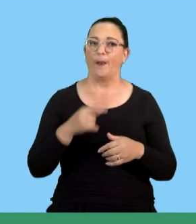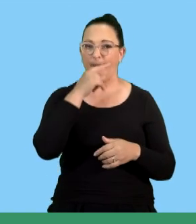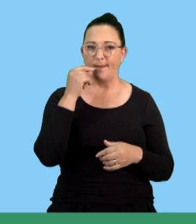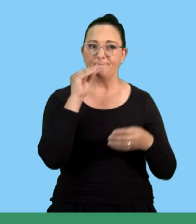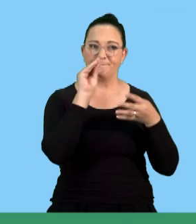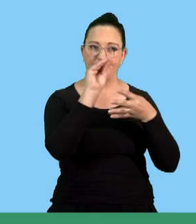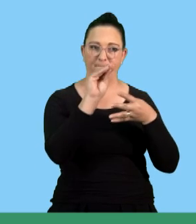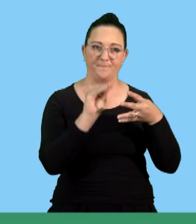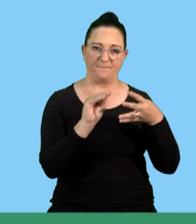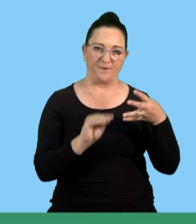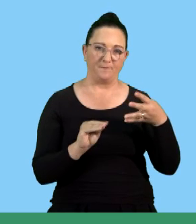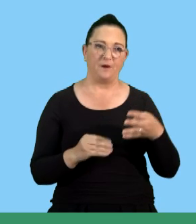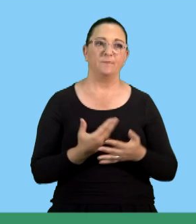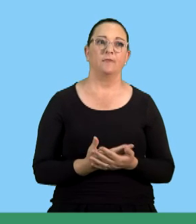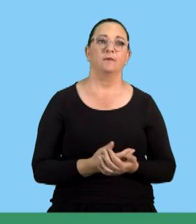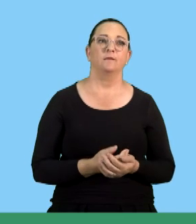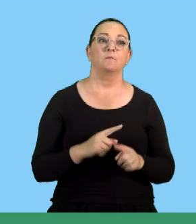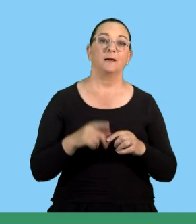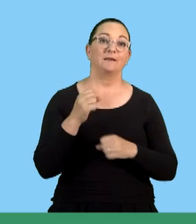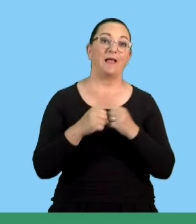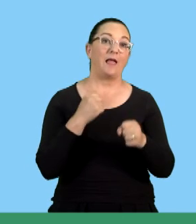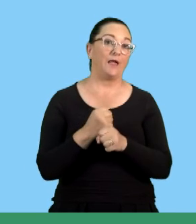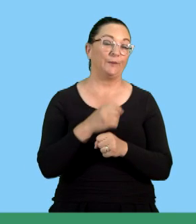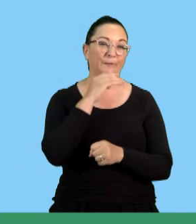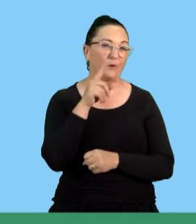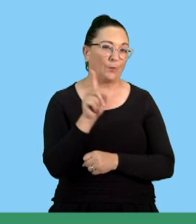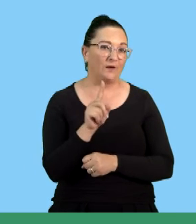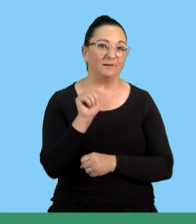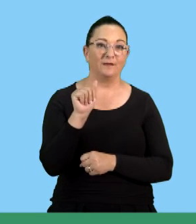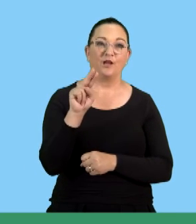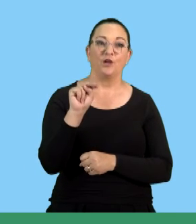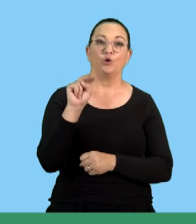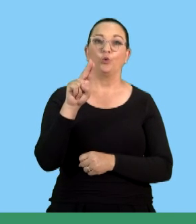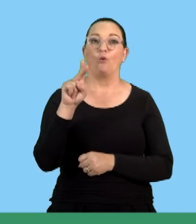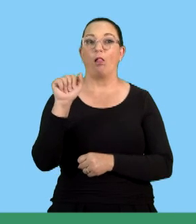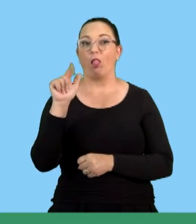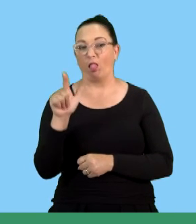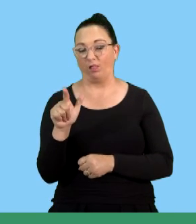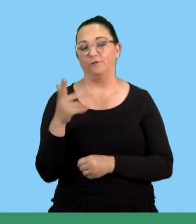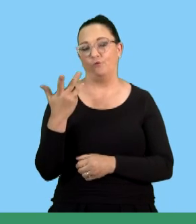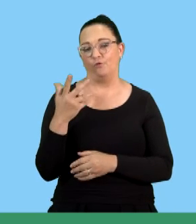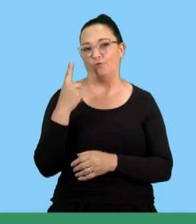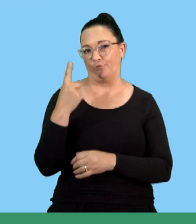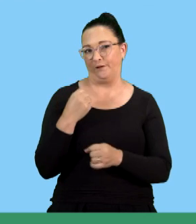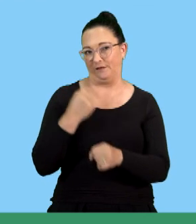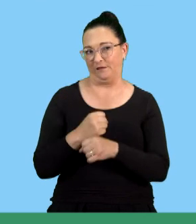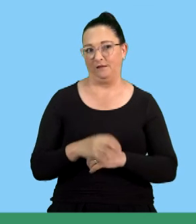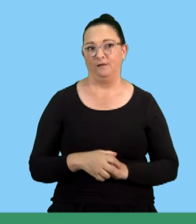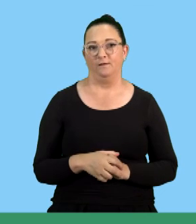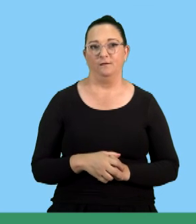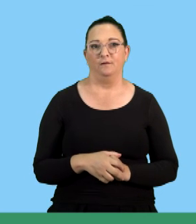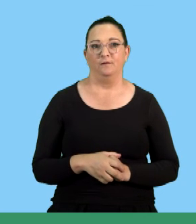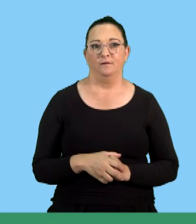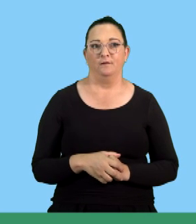explain them. Right, we've got the first one, annual. Don't forget, annual means what? Yearly. So I'm not saying you must